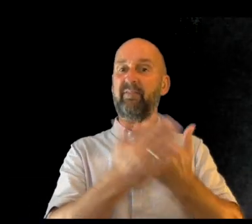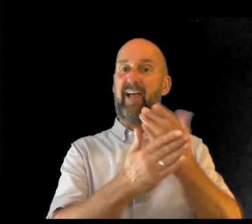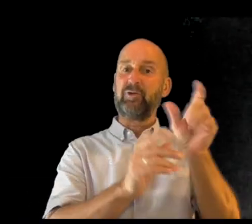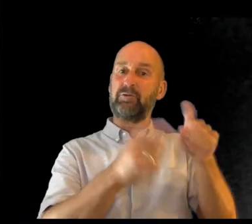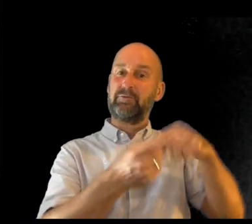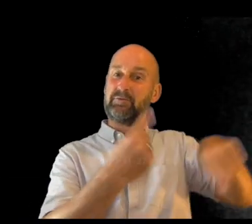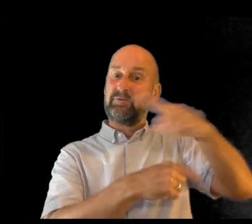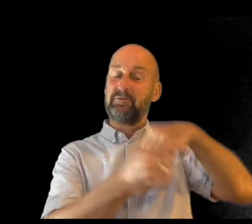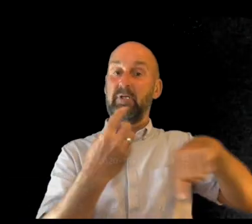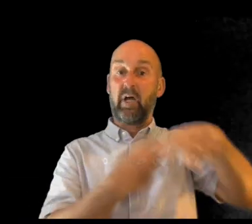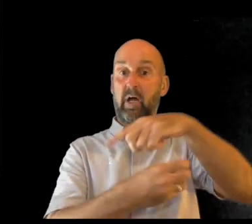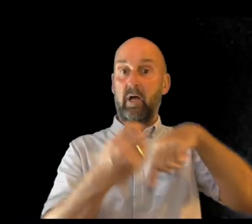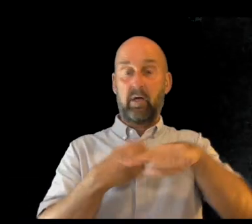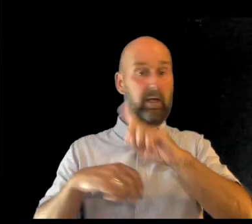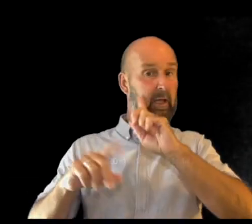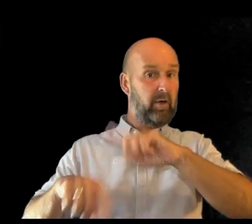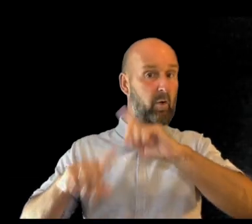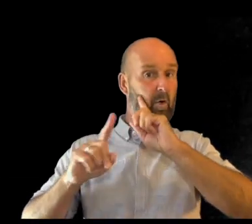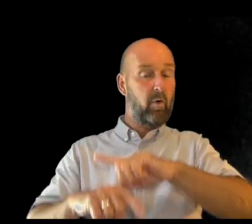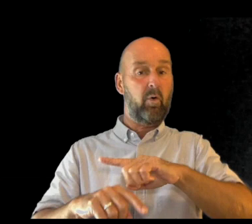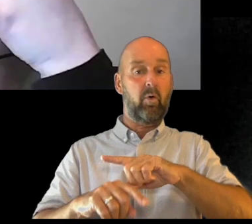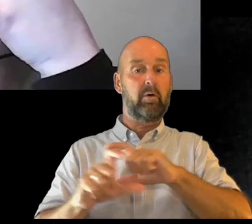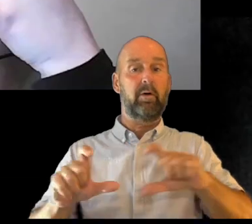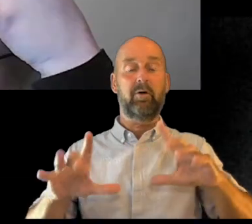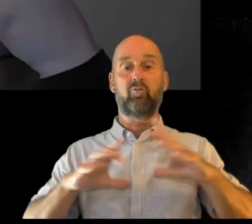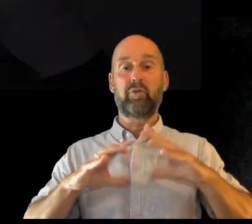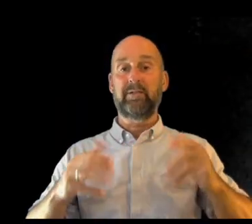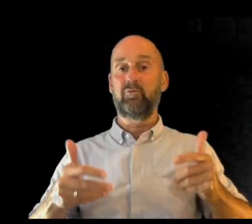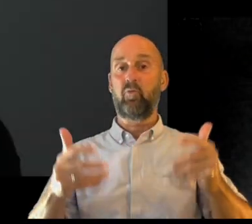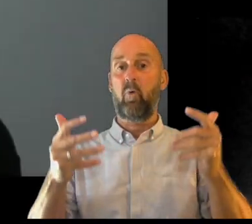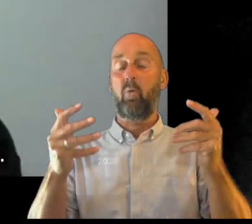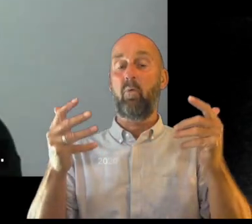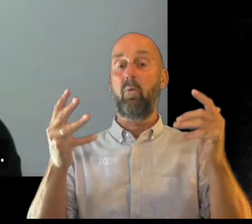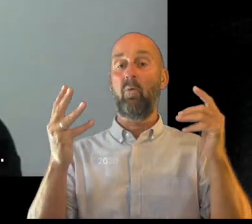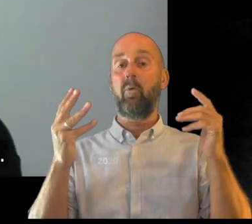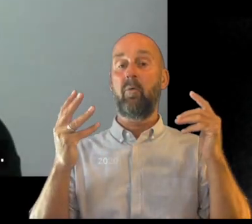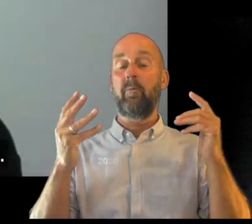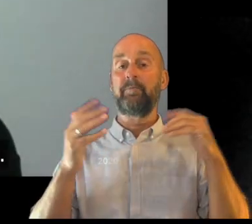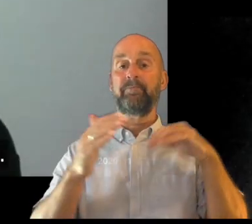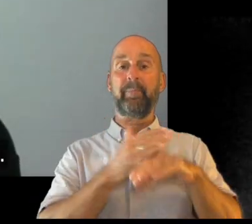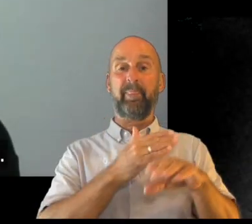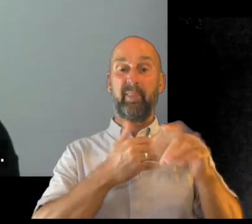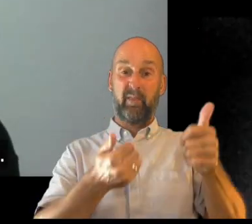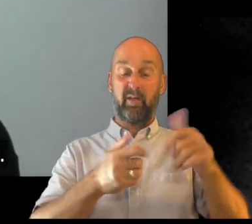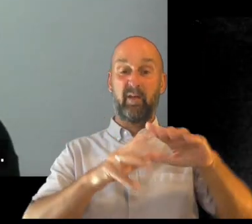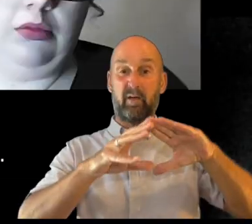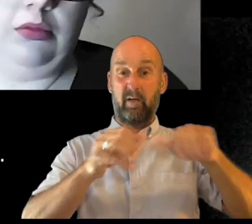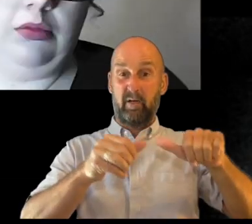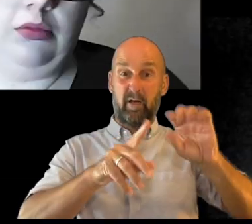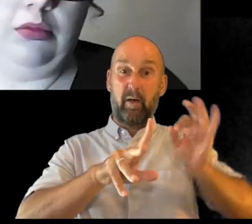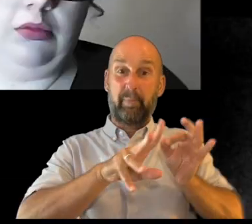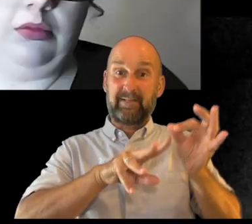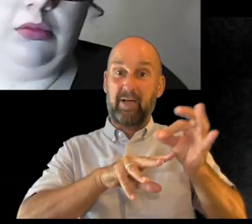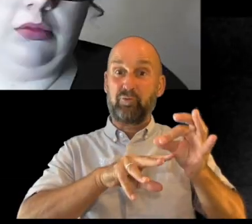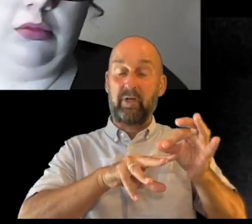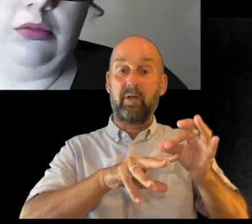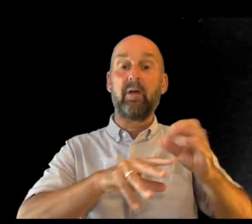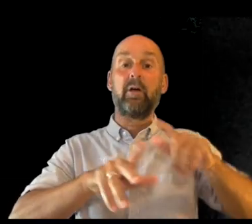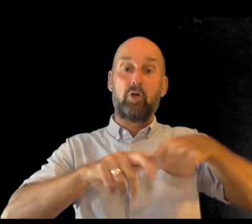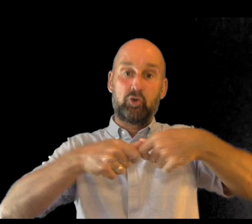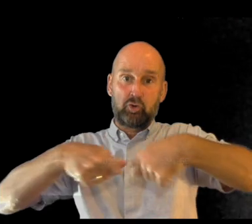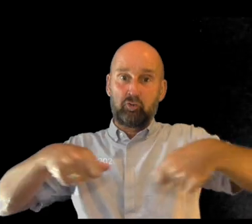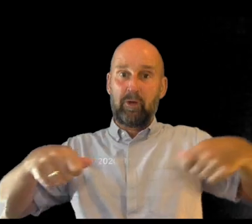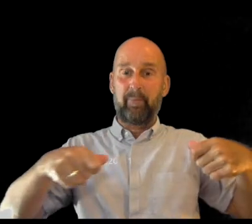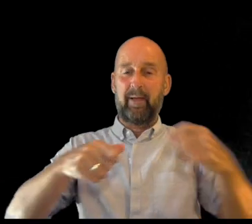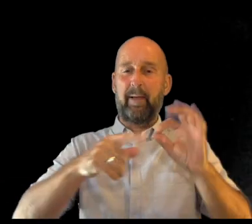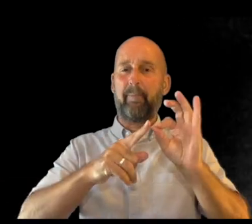feeding frenzy around them, as opening credits roll. Internal podiatrist's office, morning. Rip! A strip